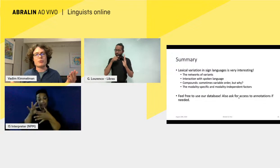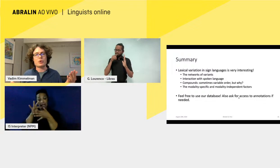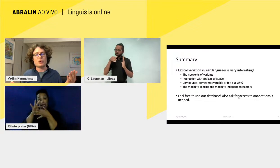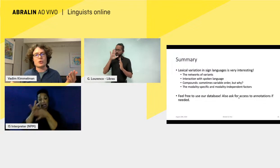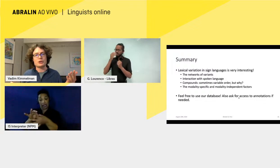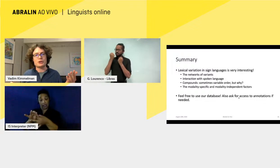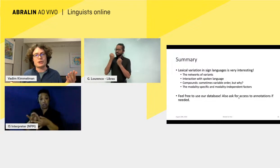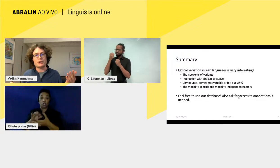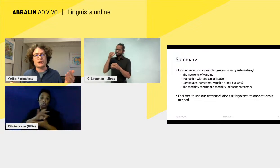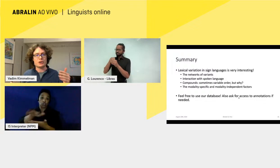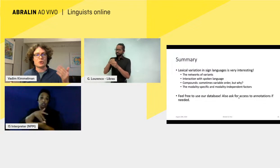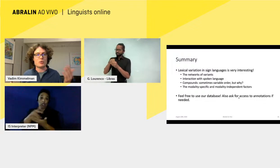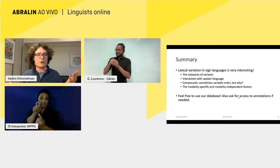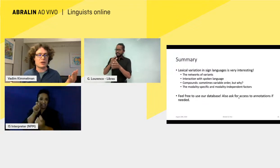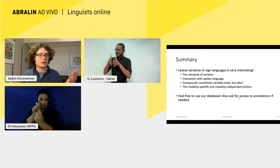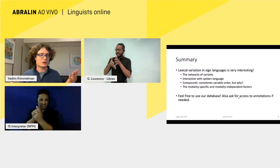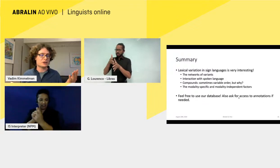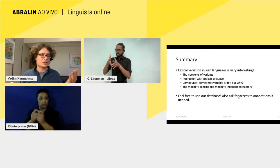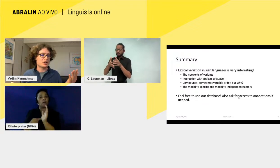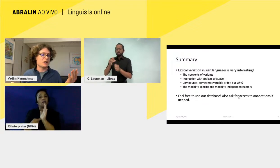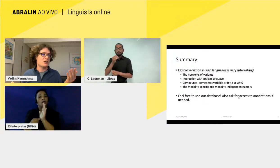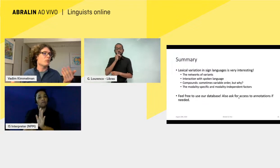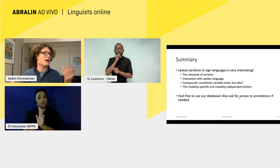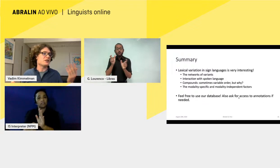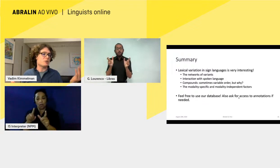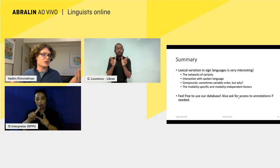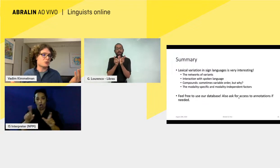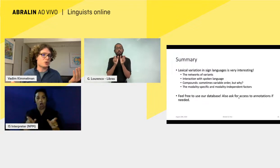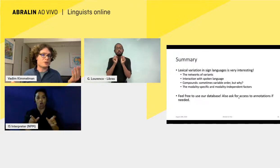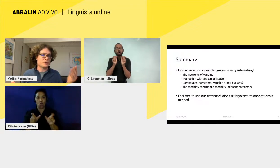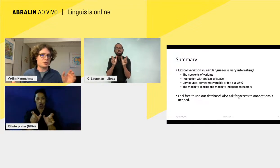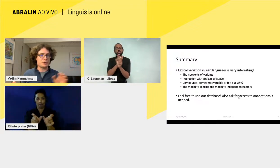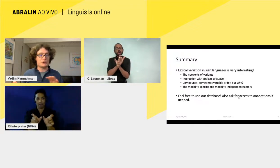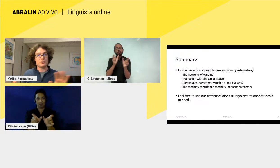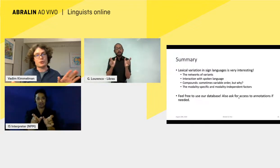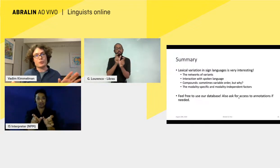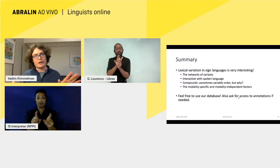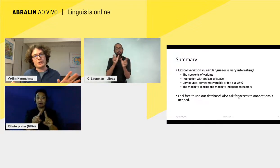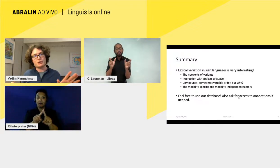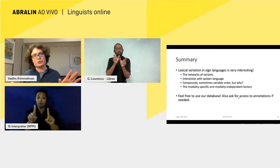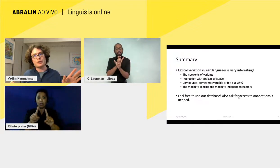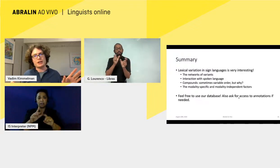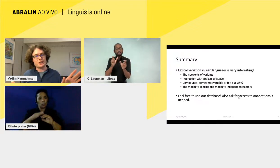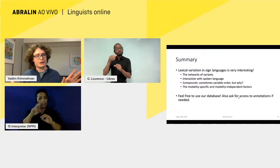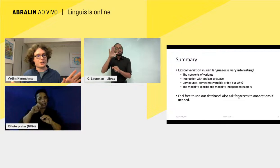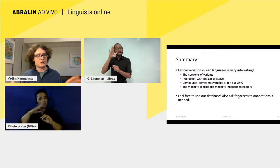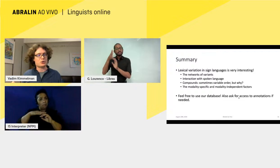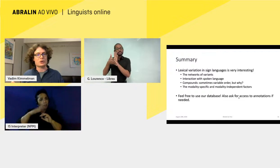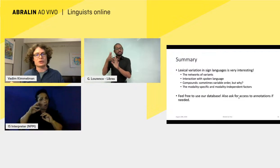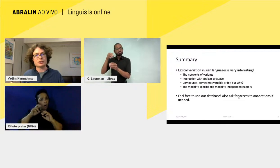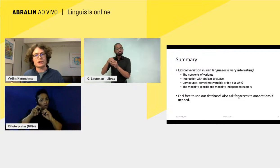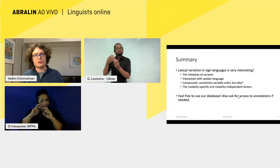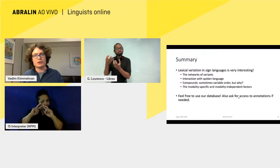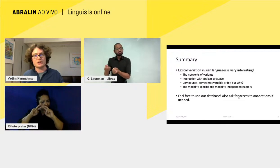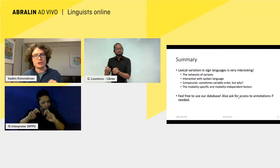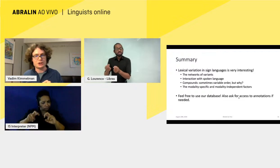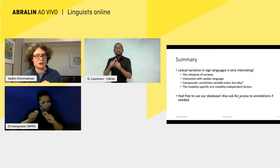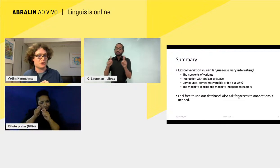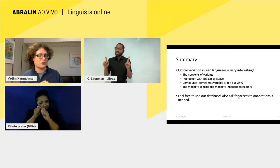the variable order in compounds. But much more research is required to make any